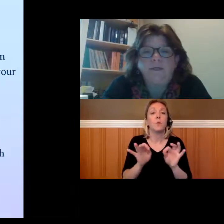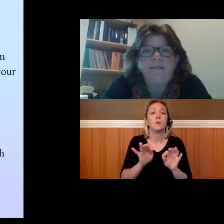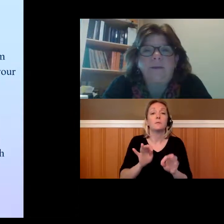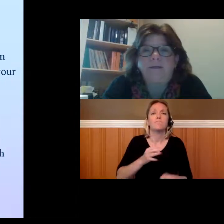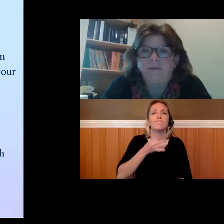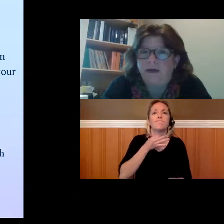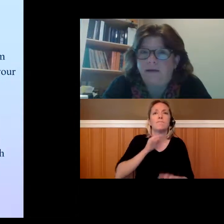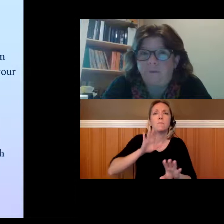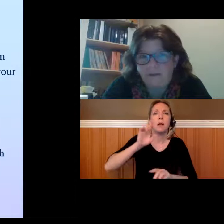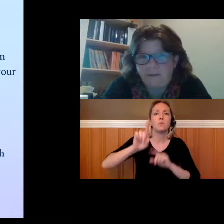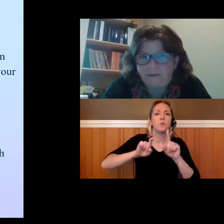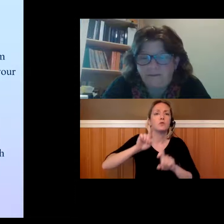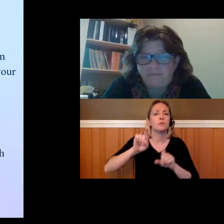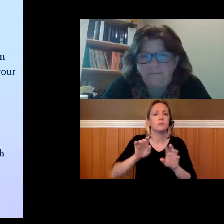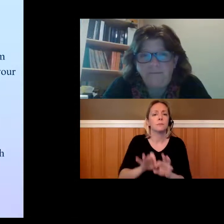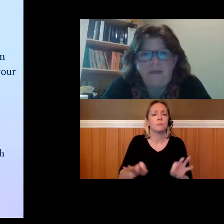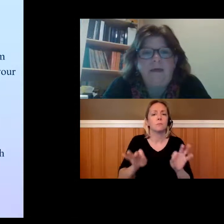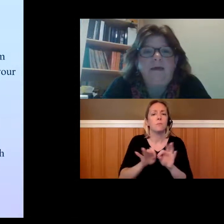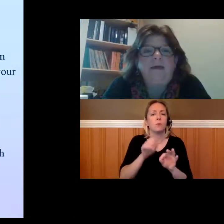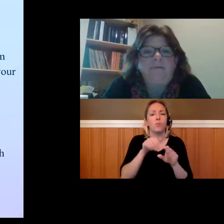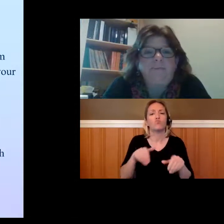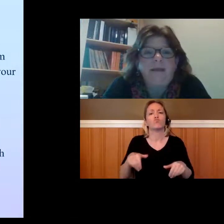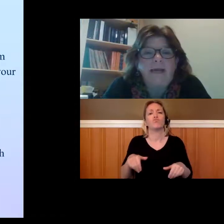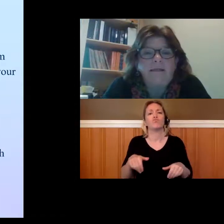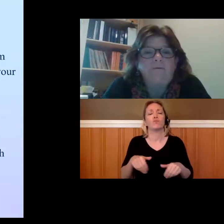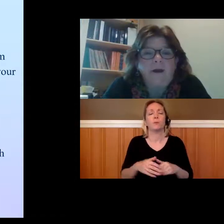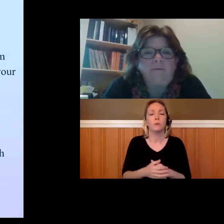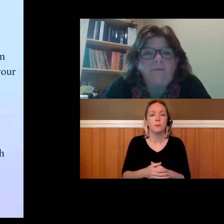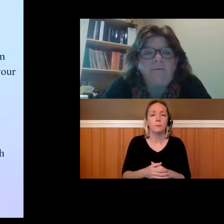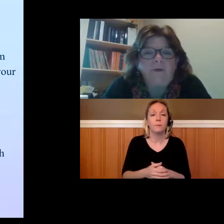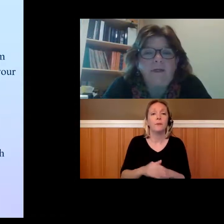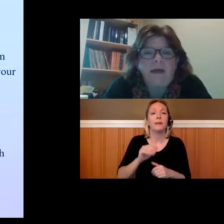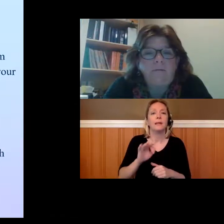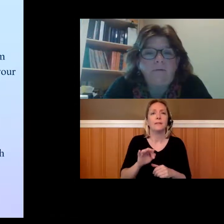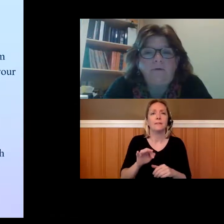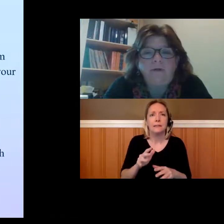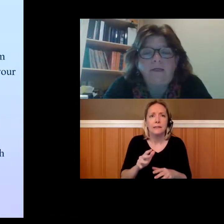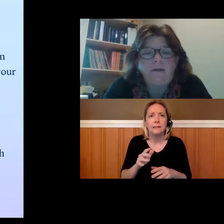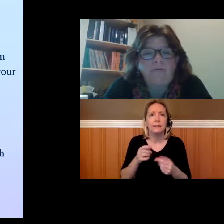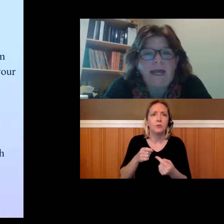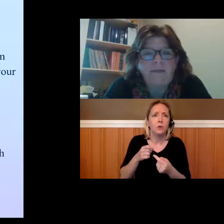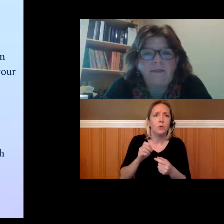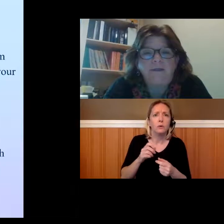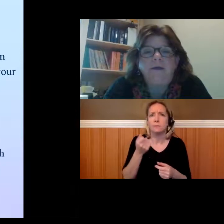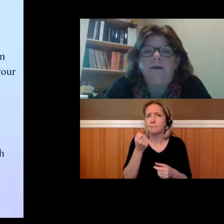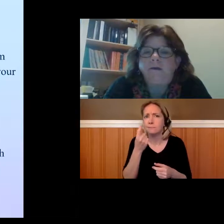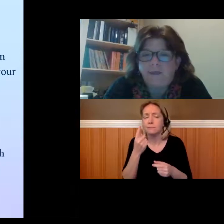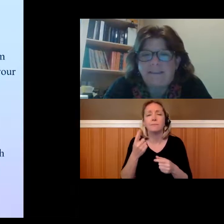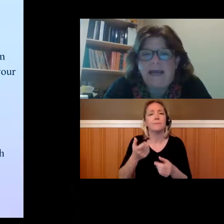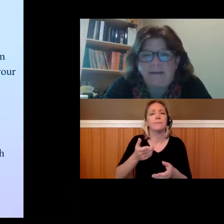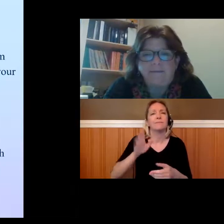have questions. And to ask for help. When you need help, you need clarification, you need to ask.